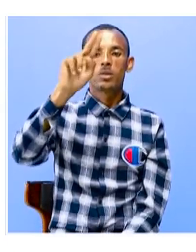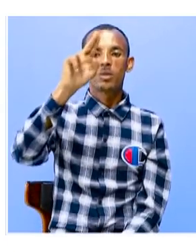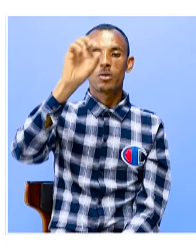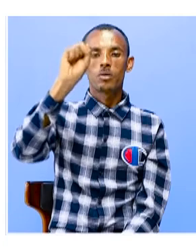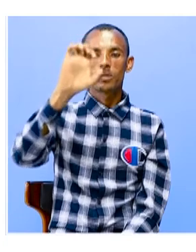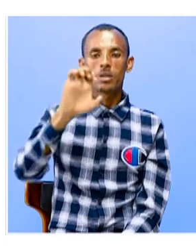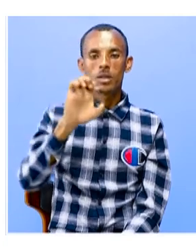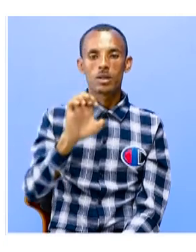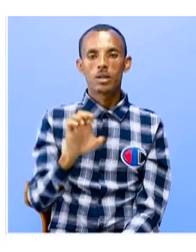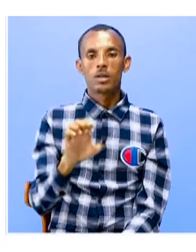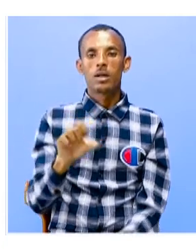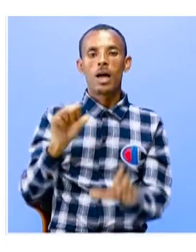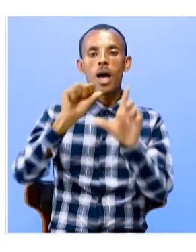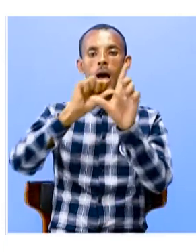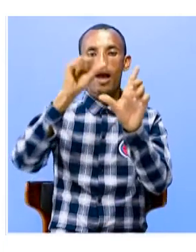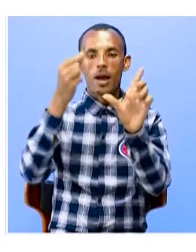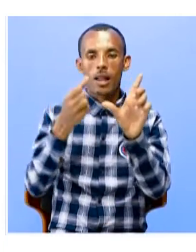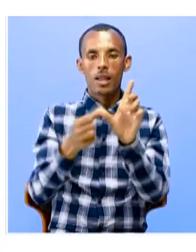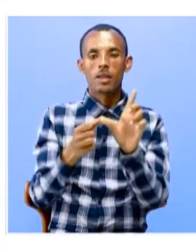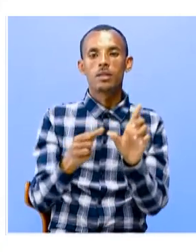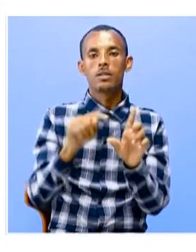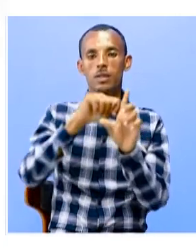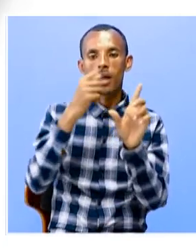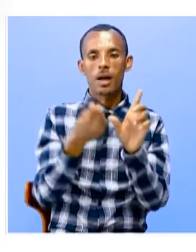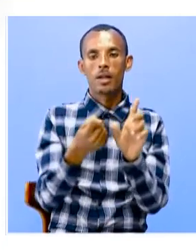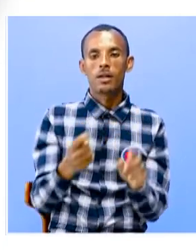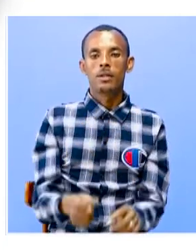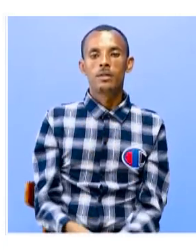angled triangle.